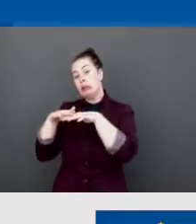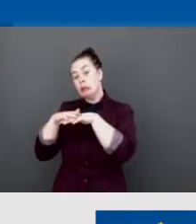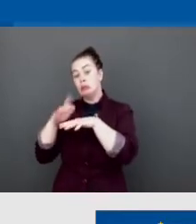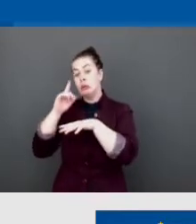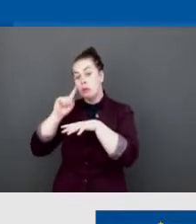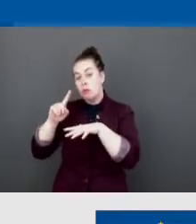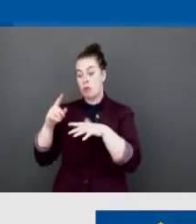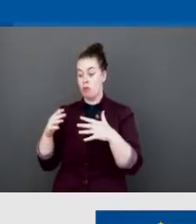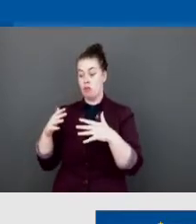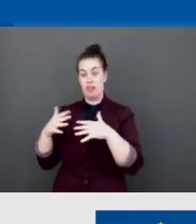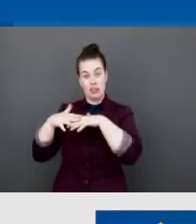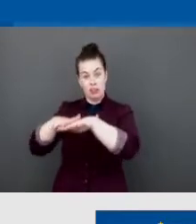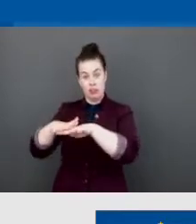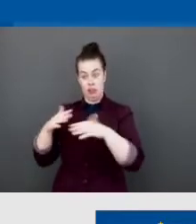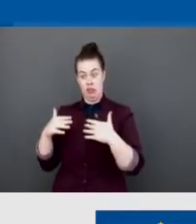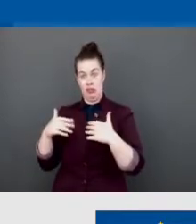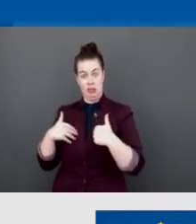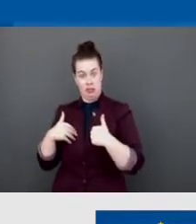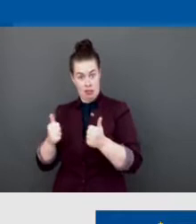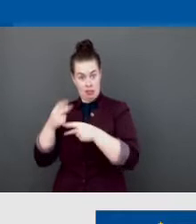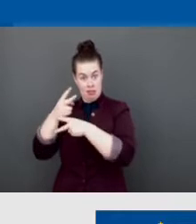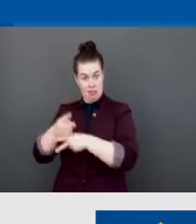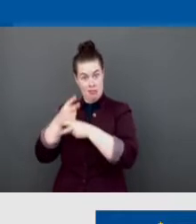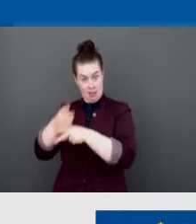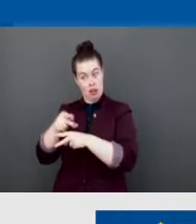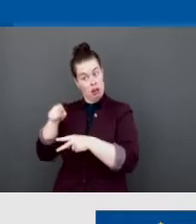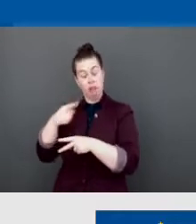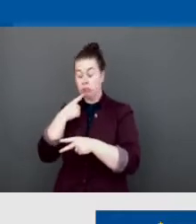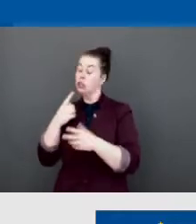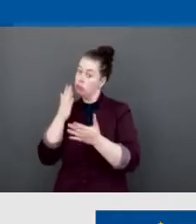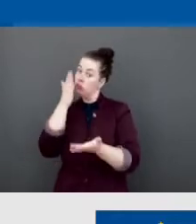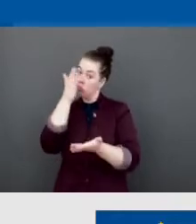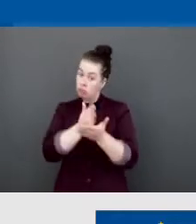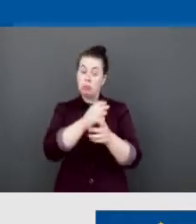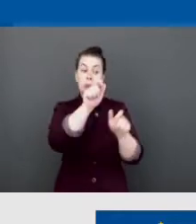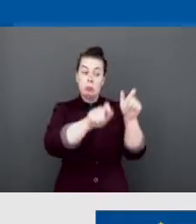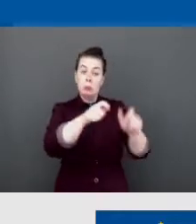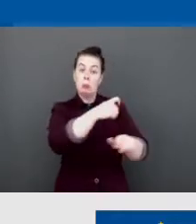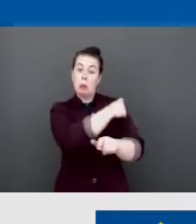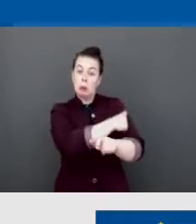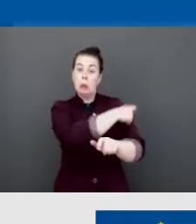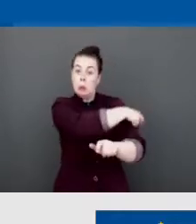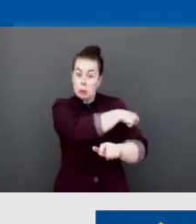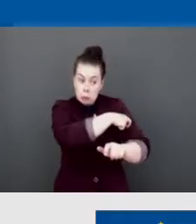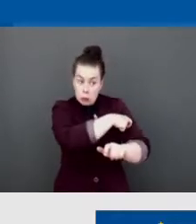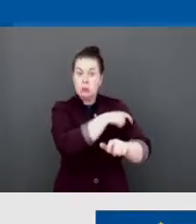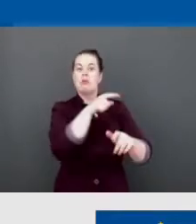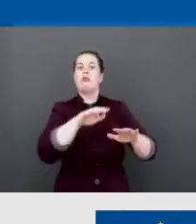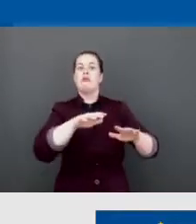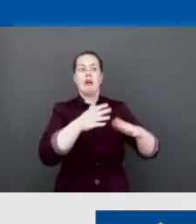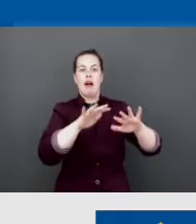the National Network of Integrated Continuous Care, despite this model have been designed for all